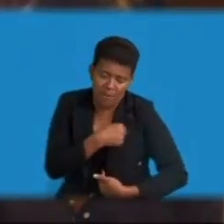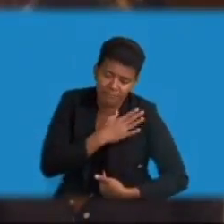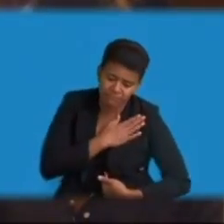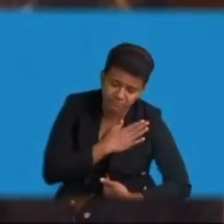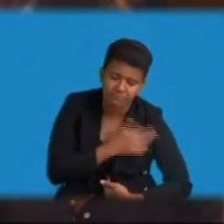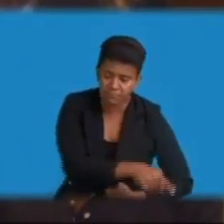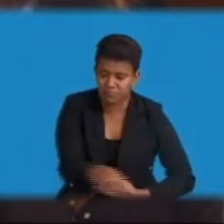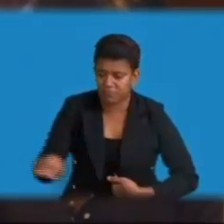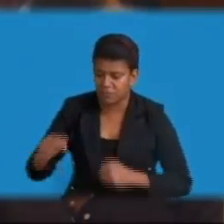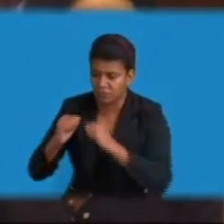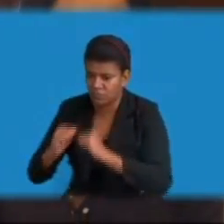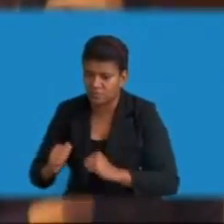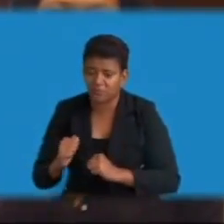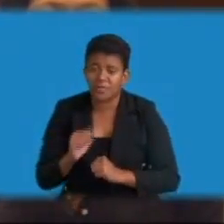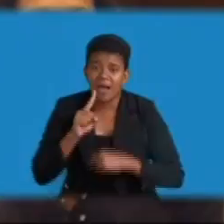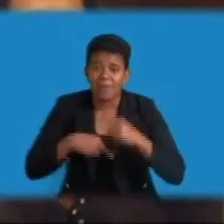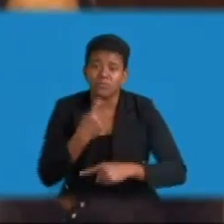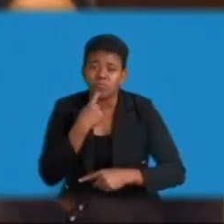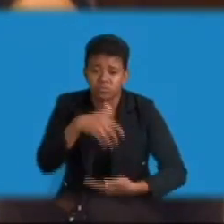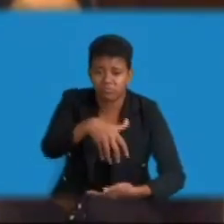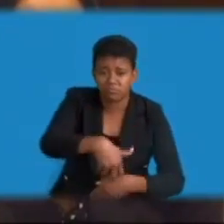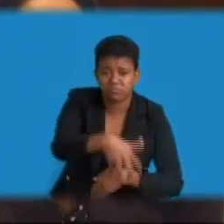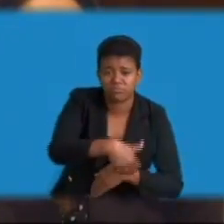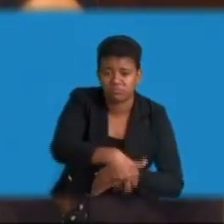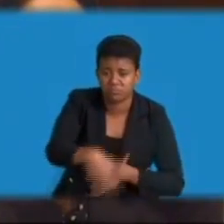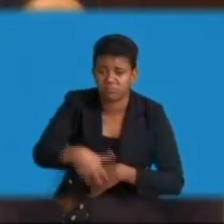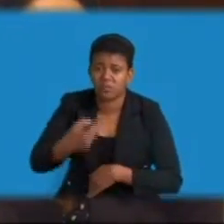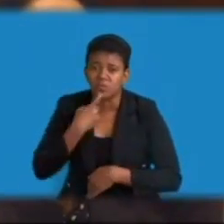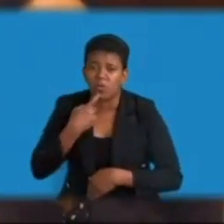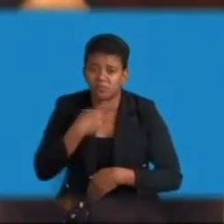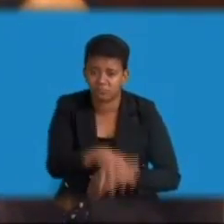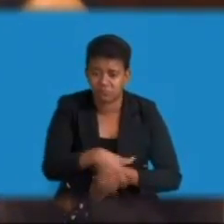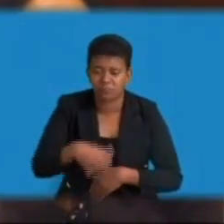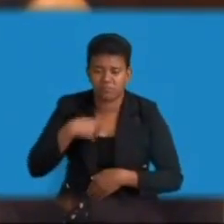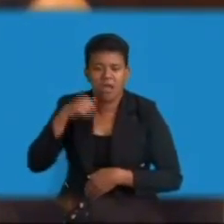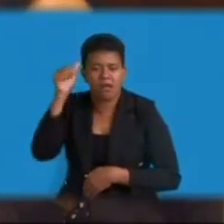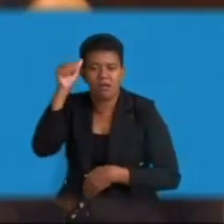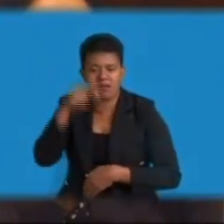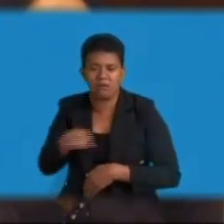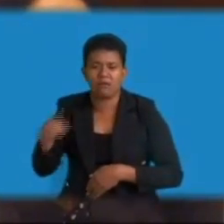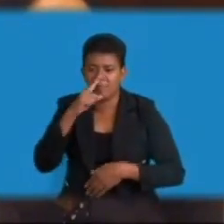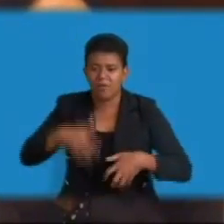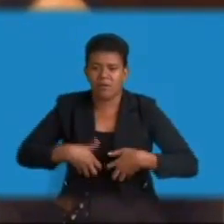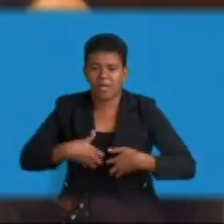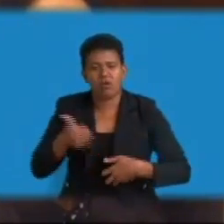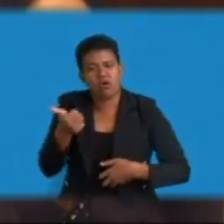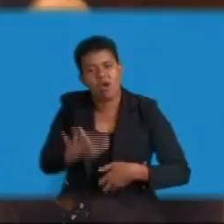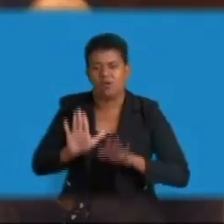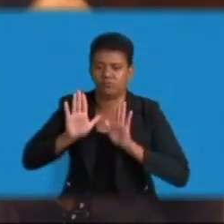gravel extraction issue that was just raised by my friend, I'm aware of it. We have put a stop work notice on